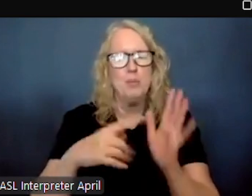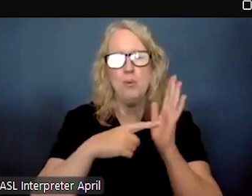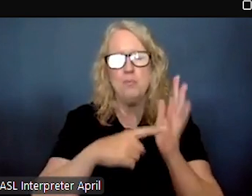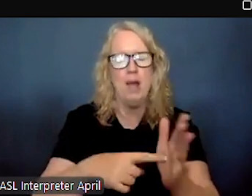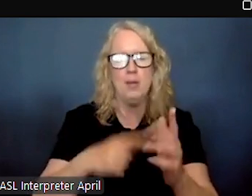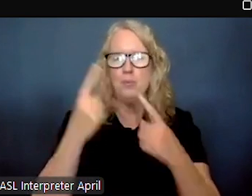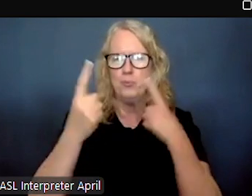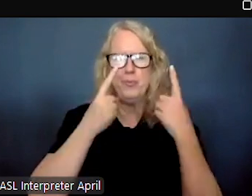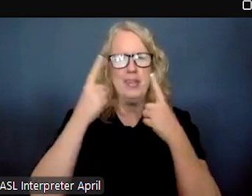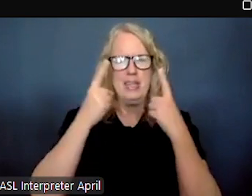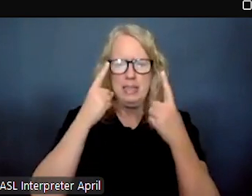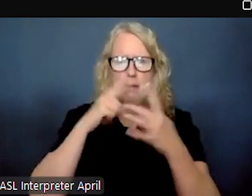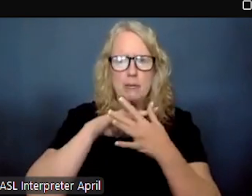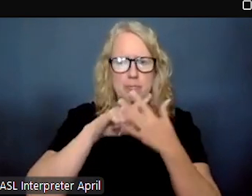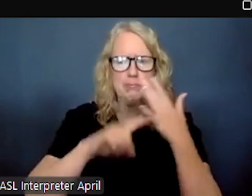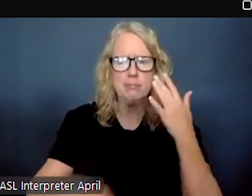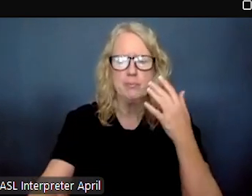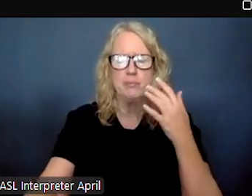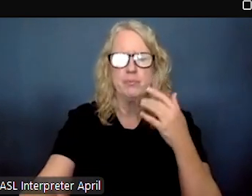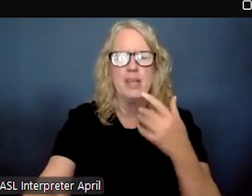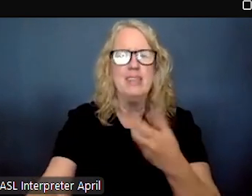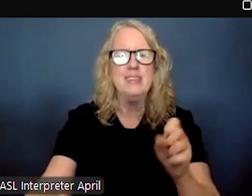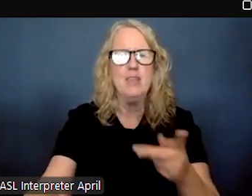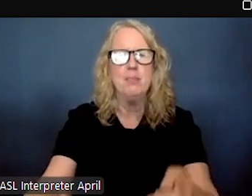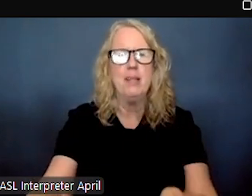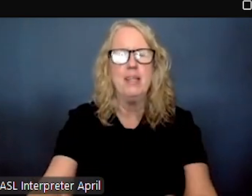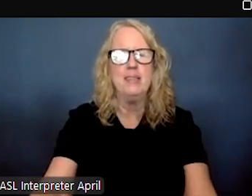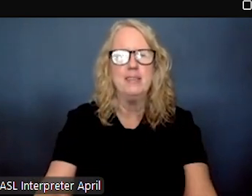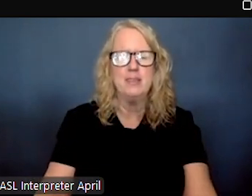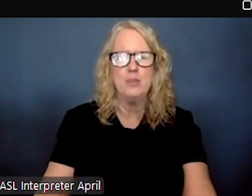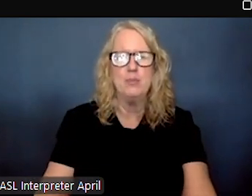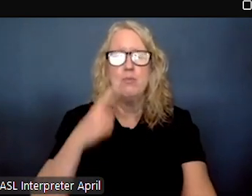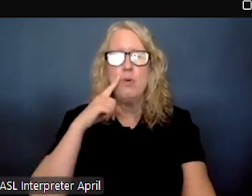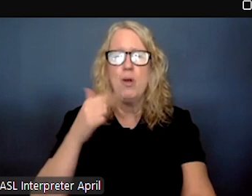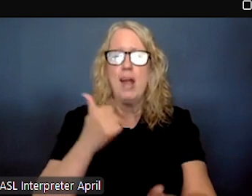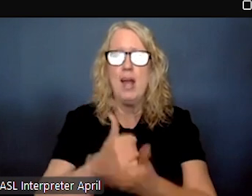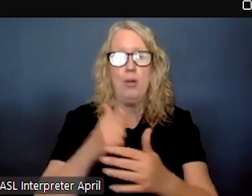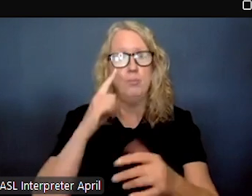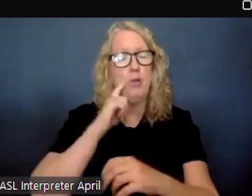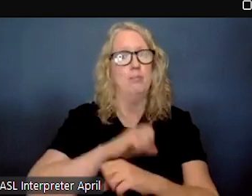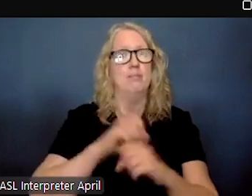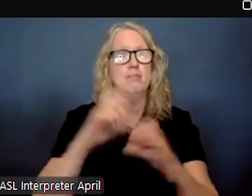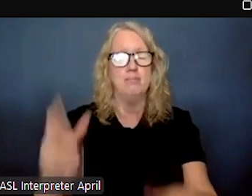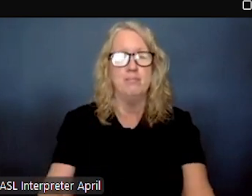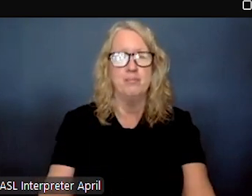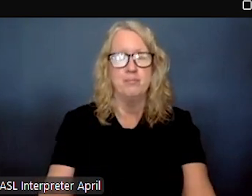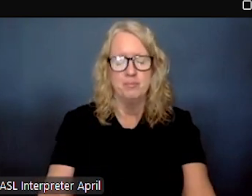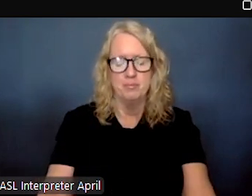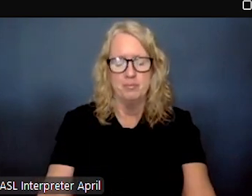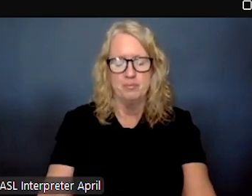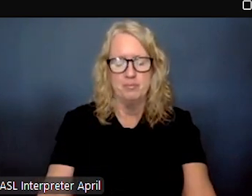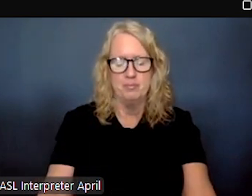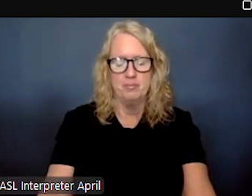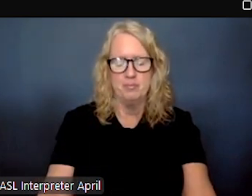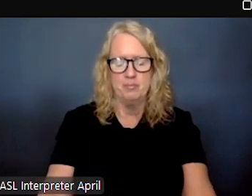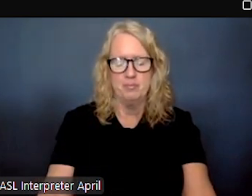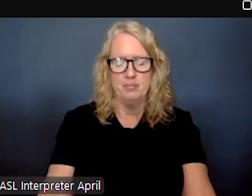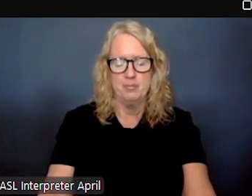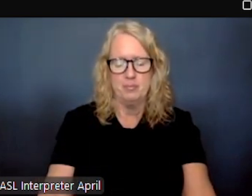we think about a safe place for help. It's hard to picture it, like what is that? And,